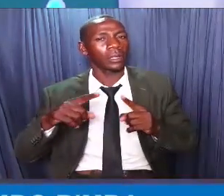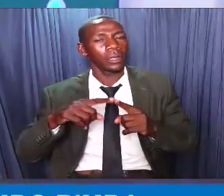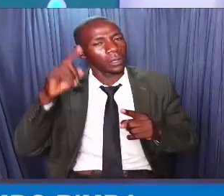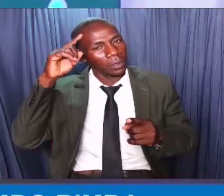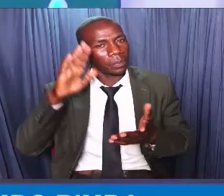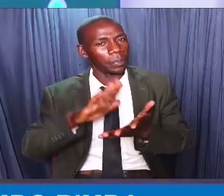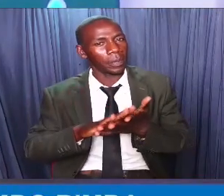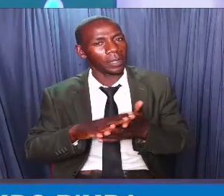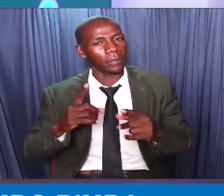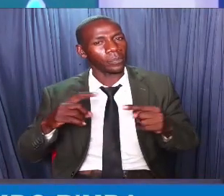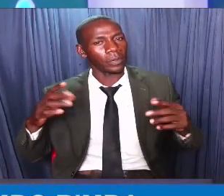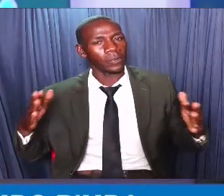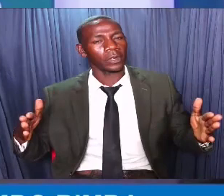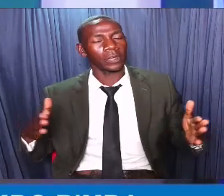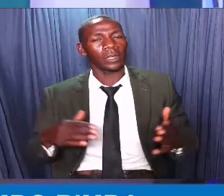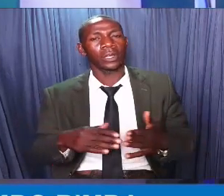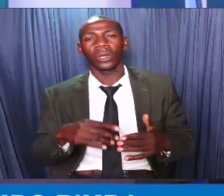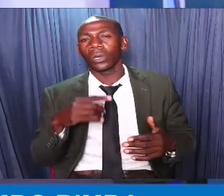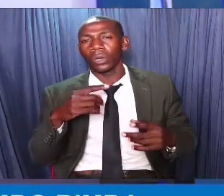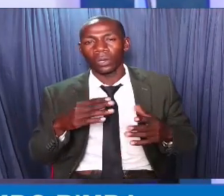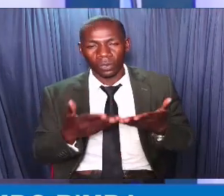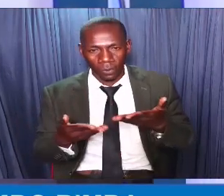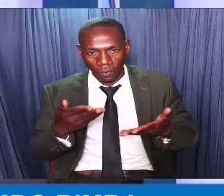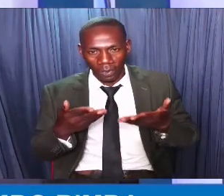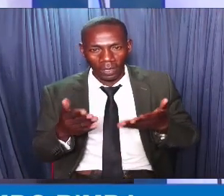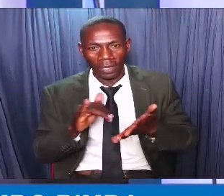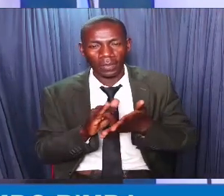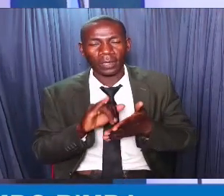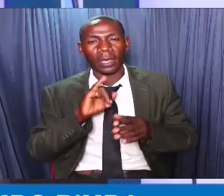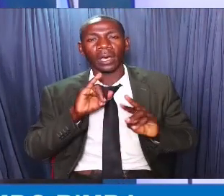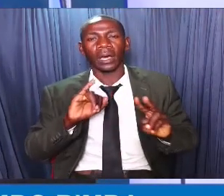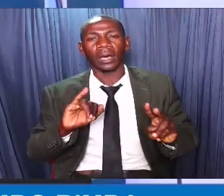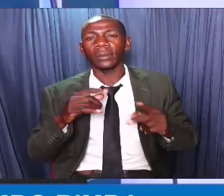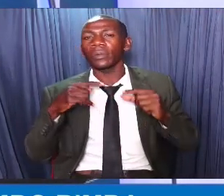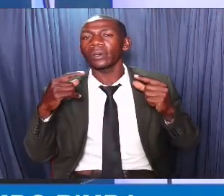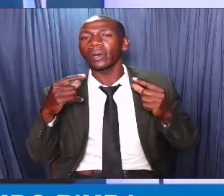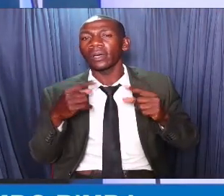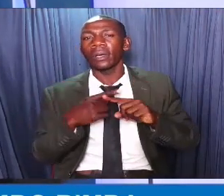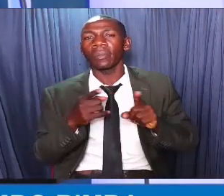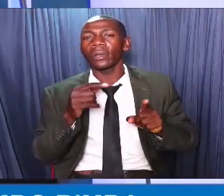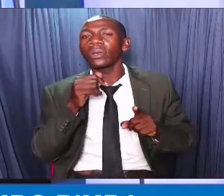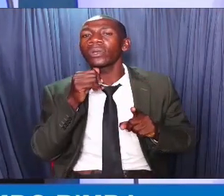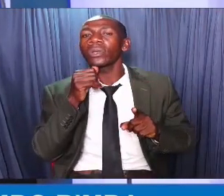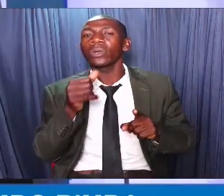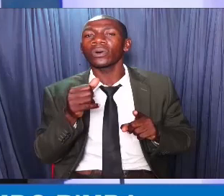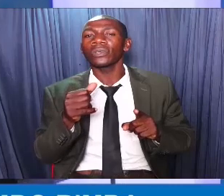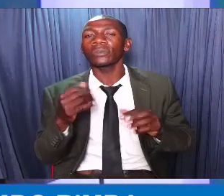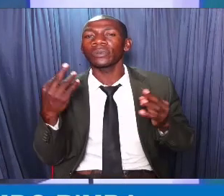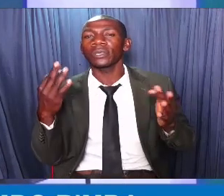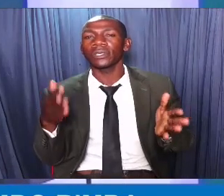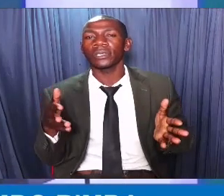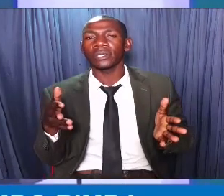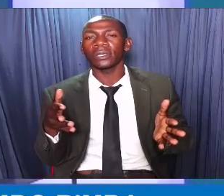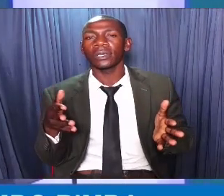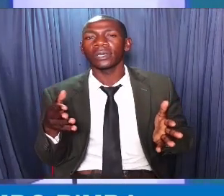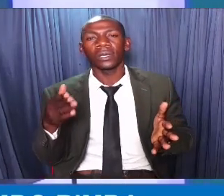confessing? You've gone back to believe in the same. The same people you say they're apostles, who used to say they're